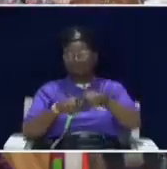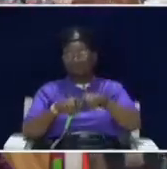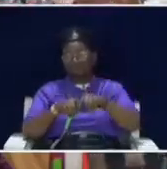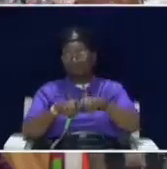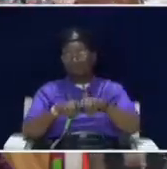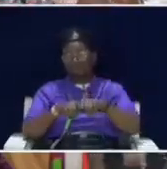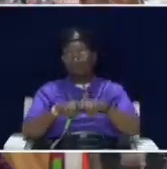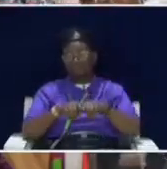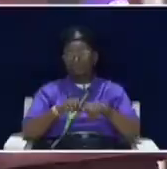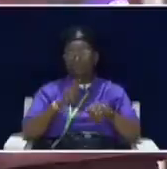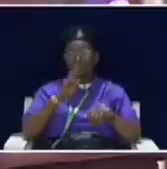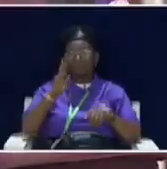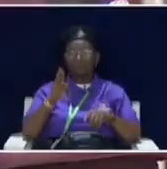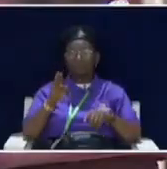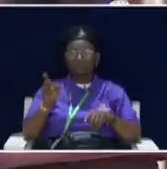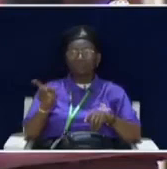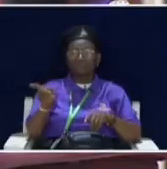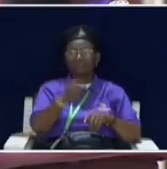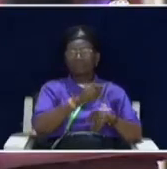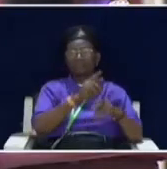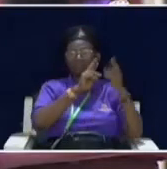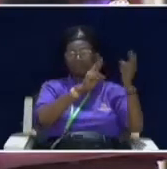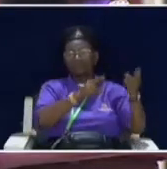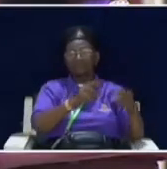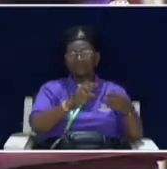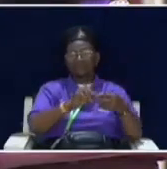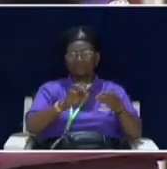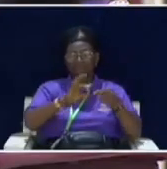you ready to cooperate with him?